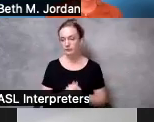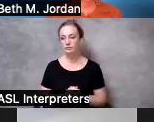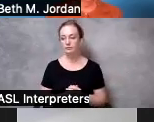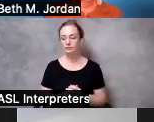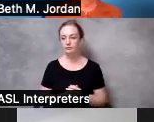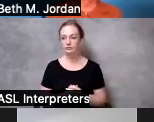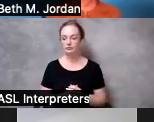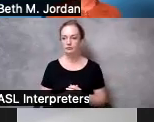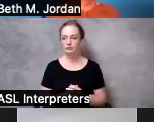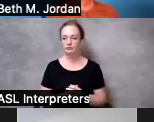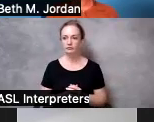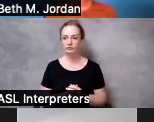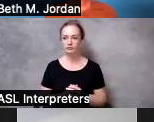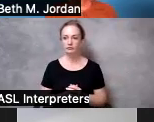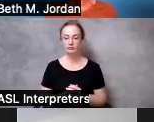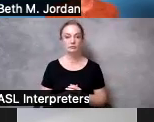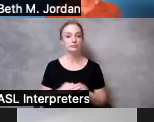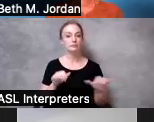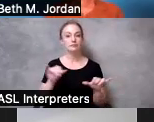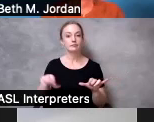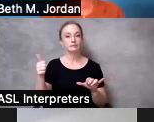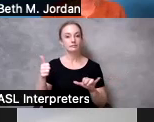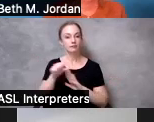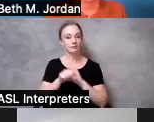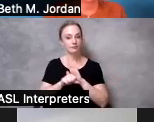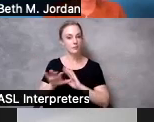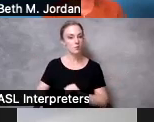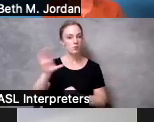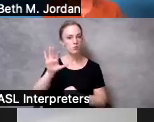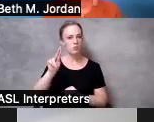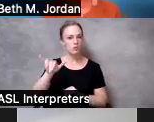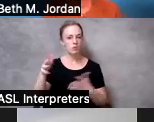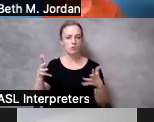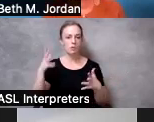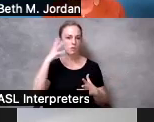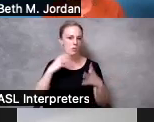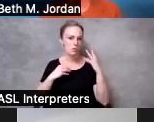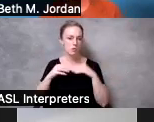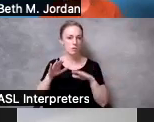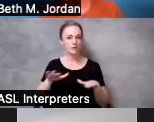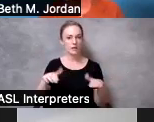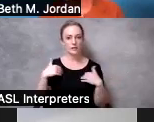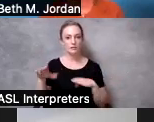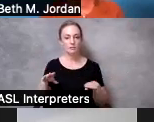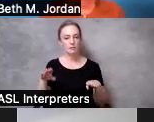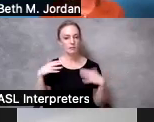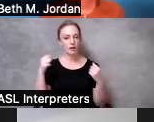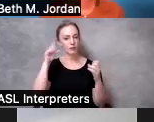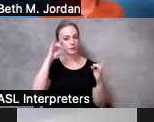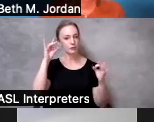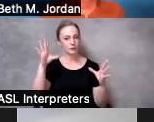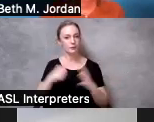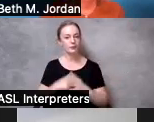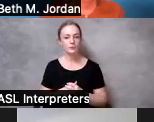Next slide. Like the rest of the nation, Kentucky is experiencing a child and youth behavioral health crisis.